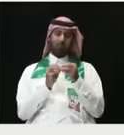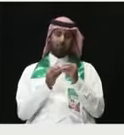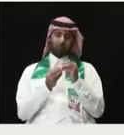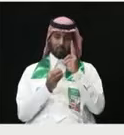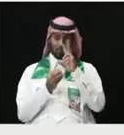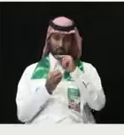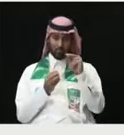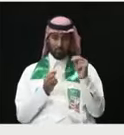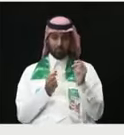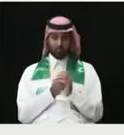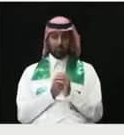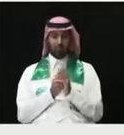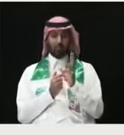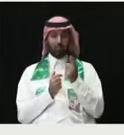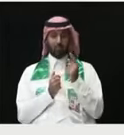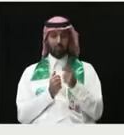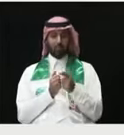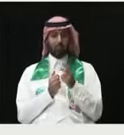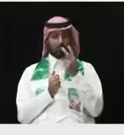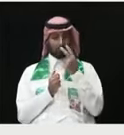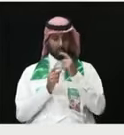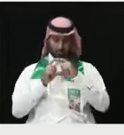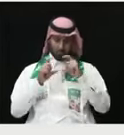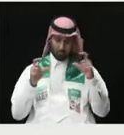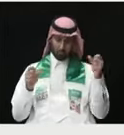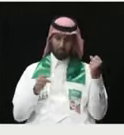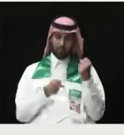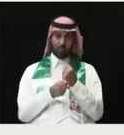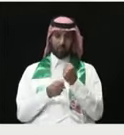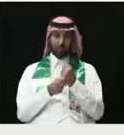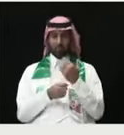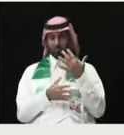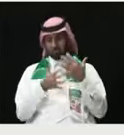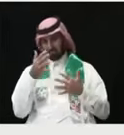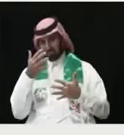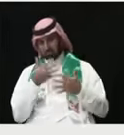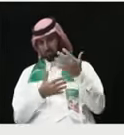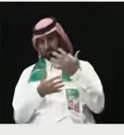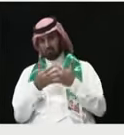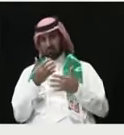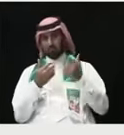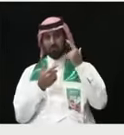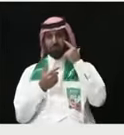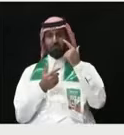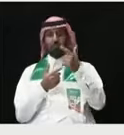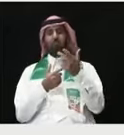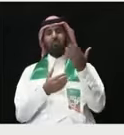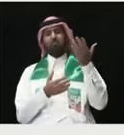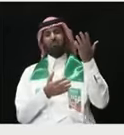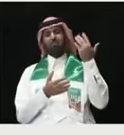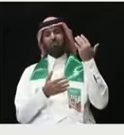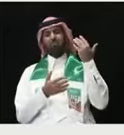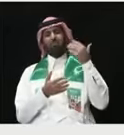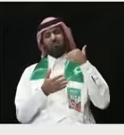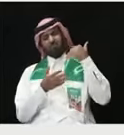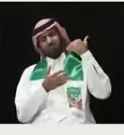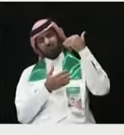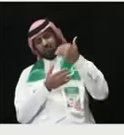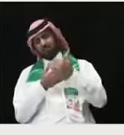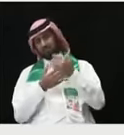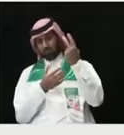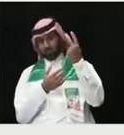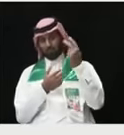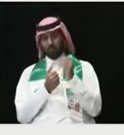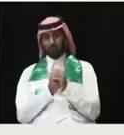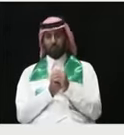the simple past. However, the long action, which is the past progressive, will be the long action will be